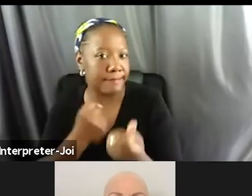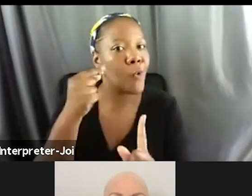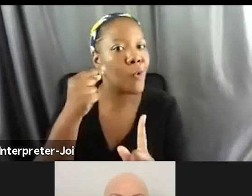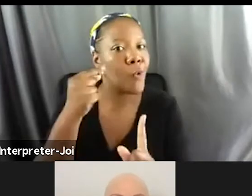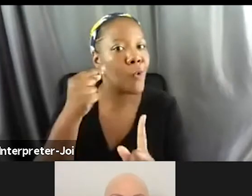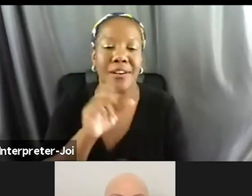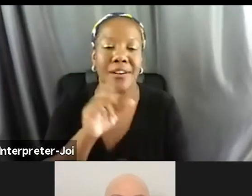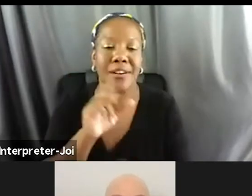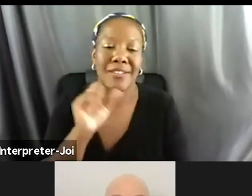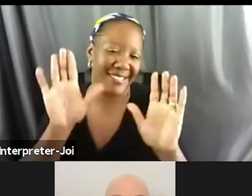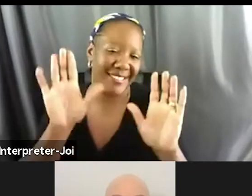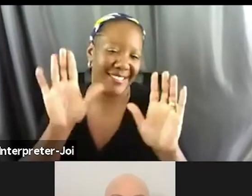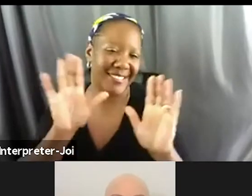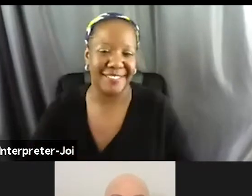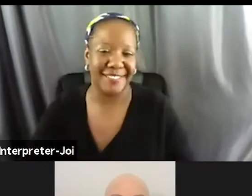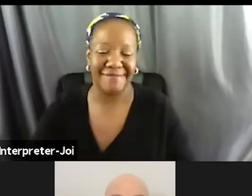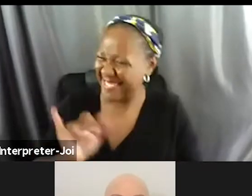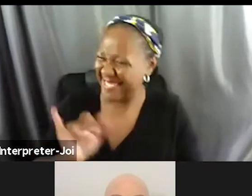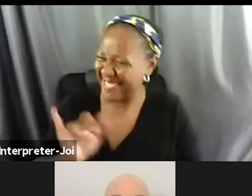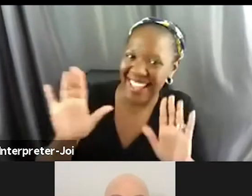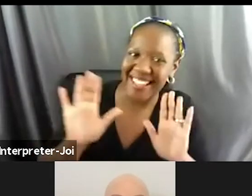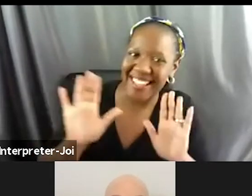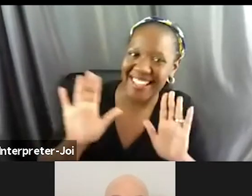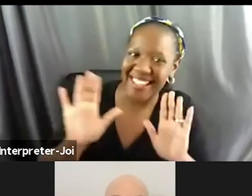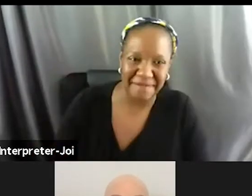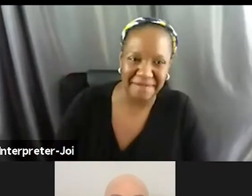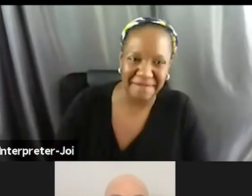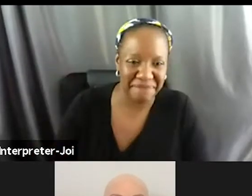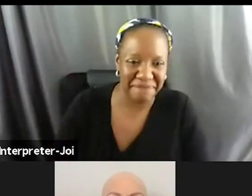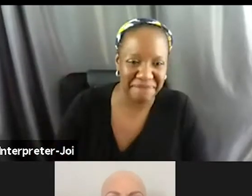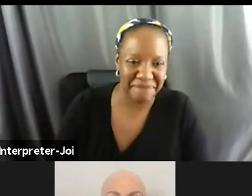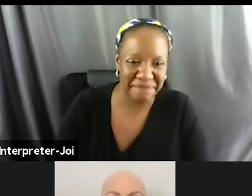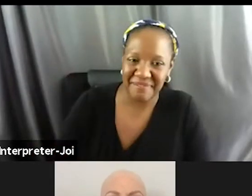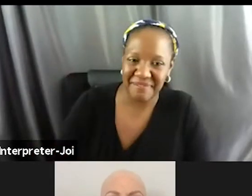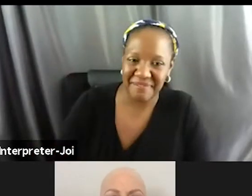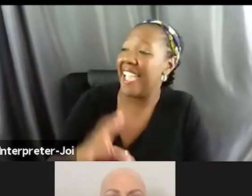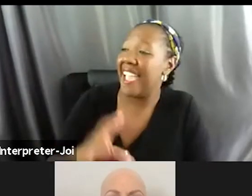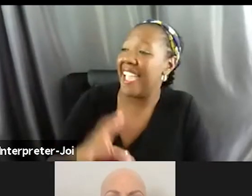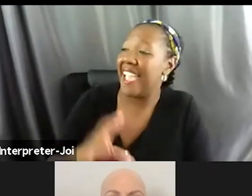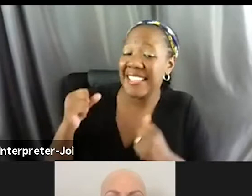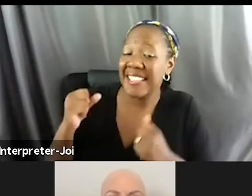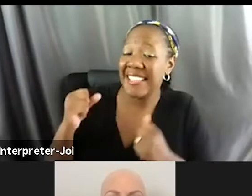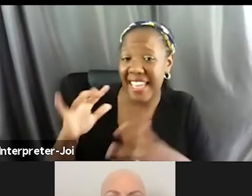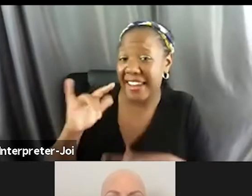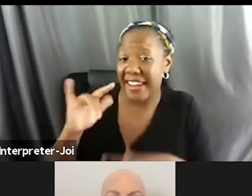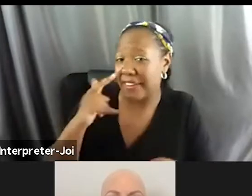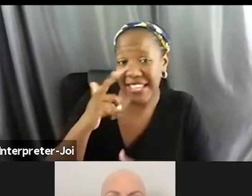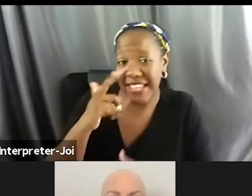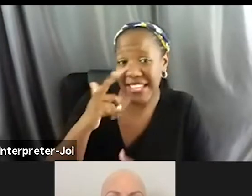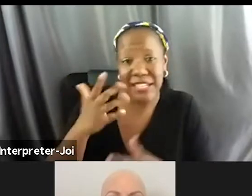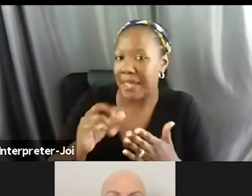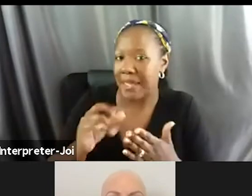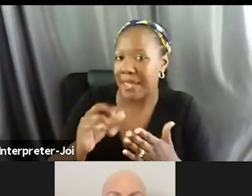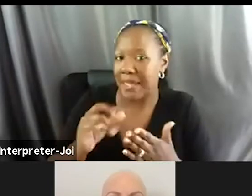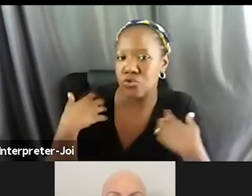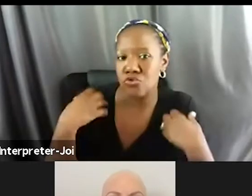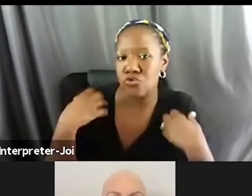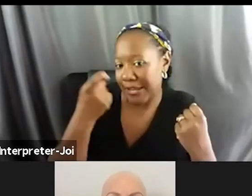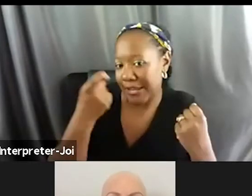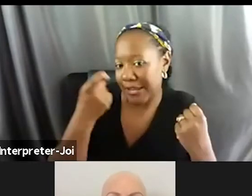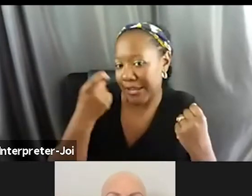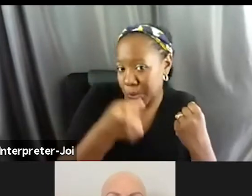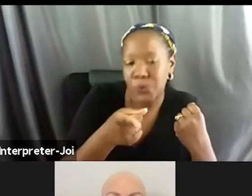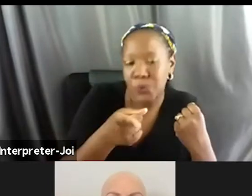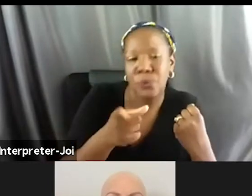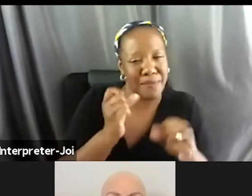That's excellent. Yeah. And I know for a lot of kids maybe who aren't as strong as you, it'll make a difference for them. So